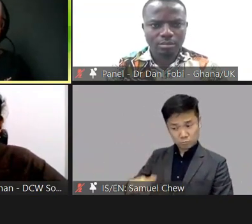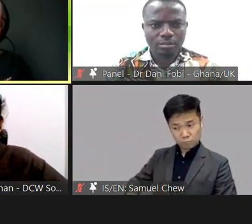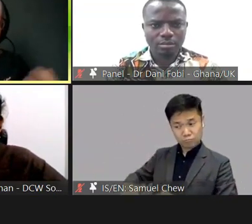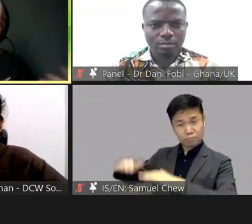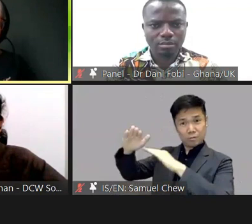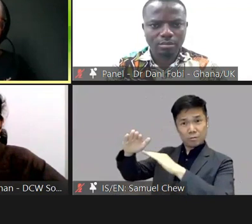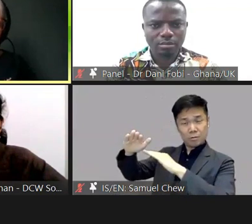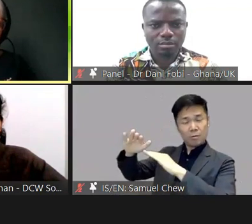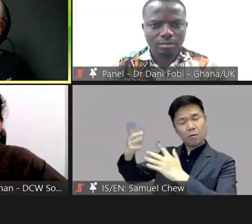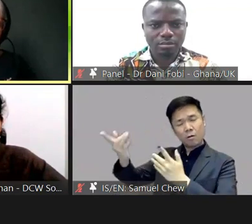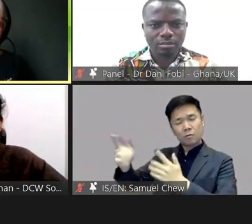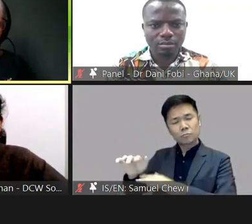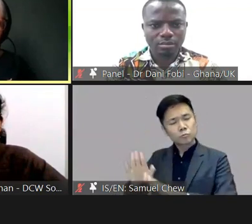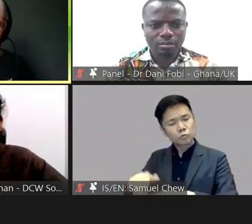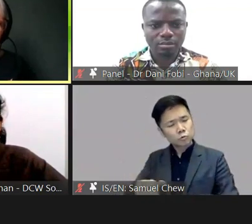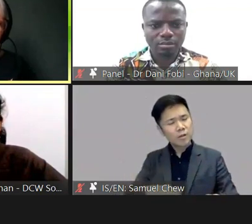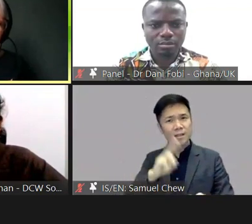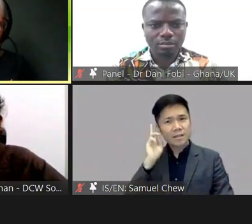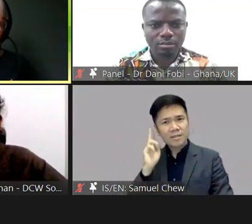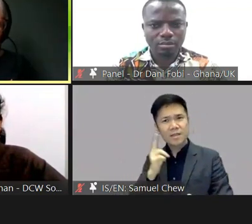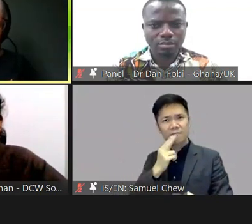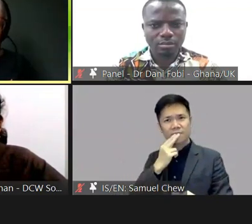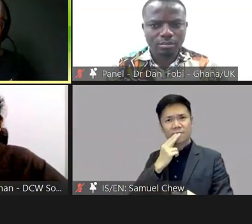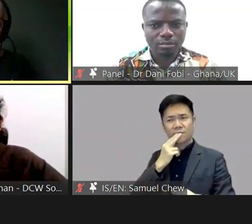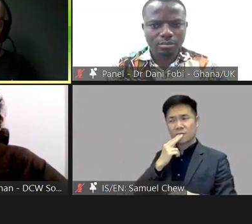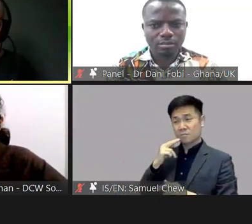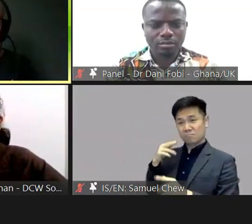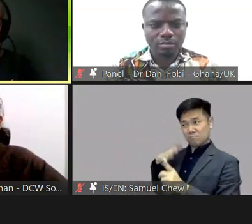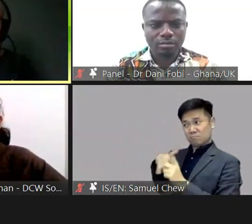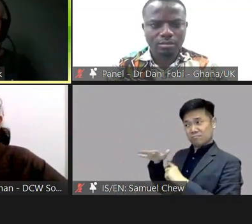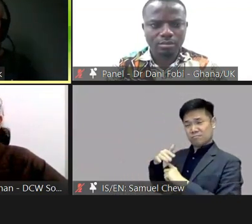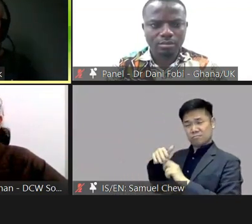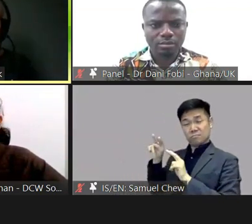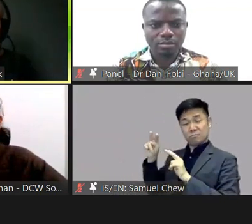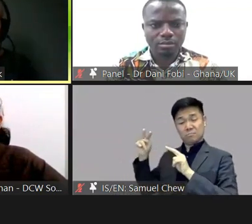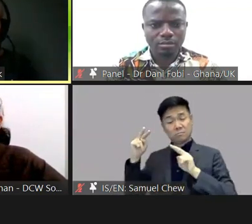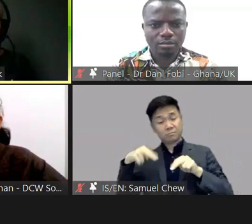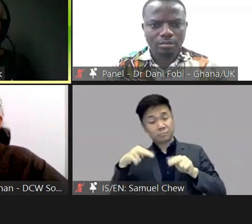work on, and how do you try to help overcome that?